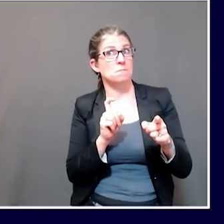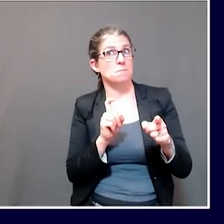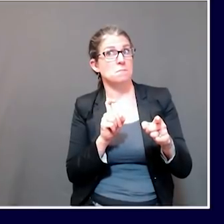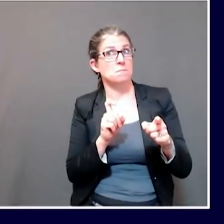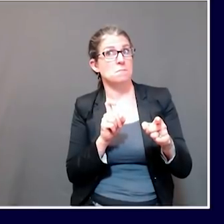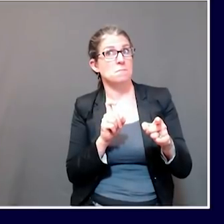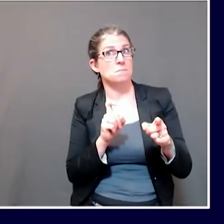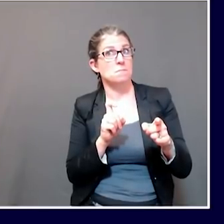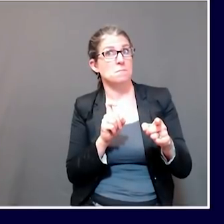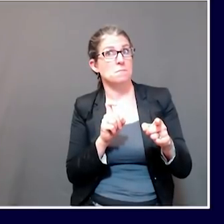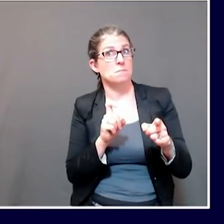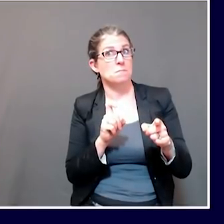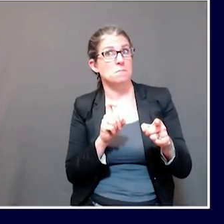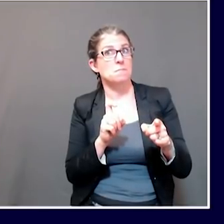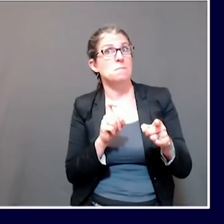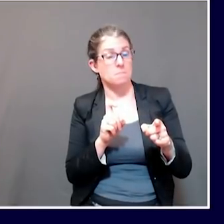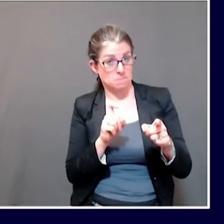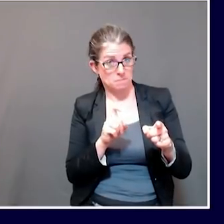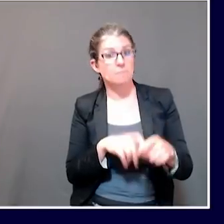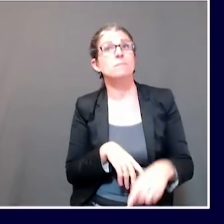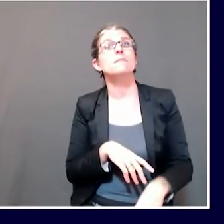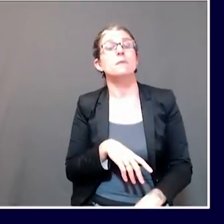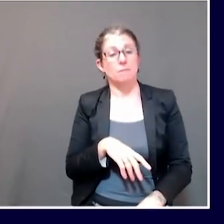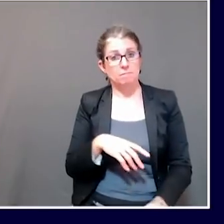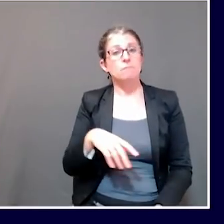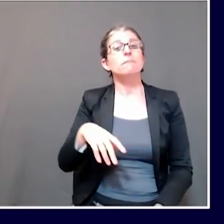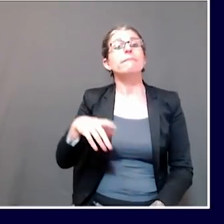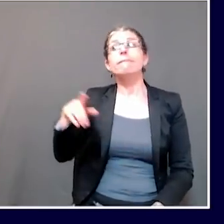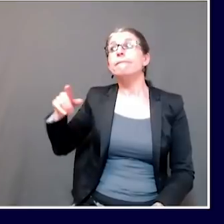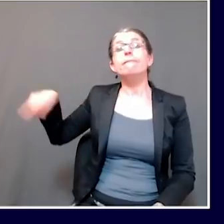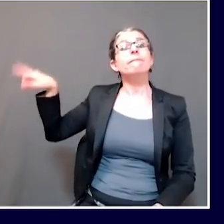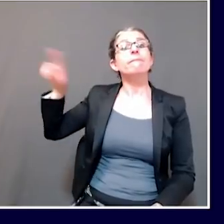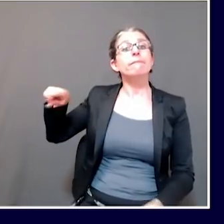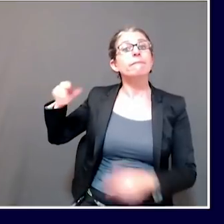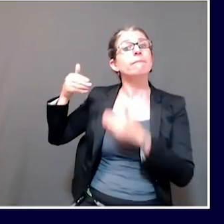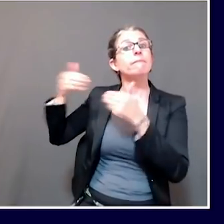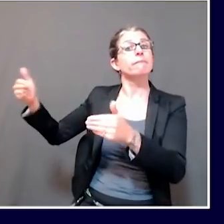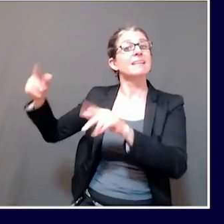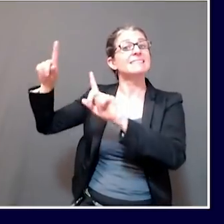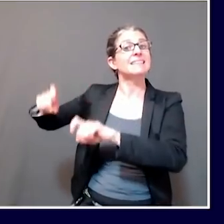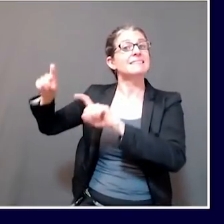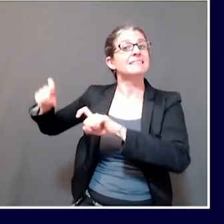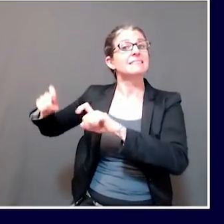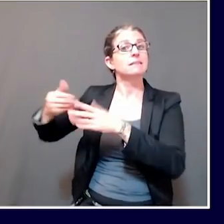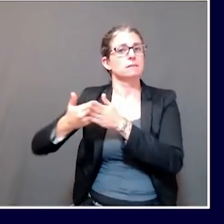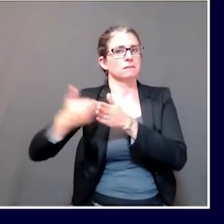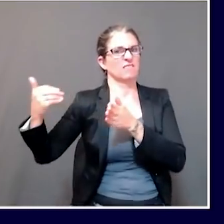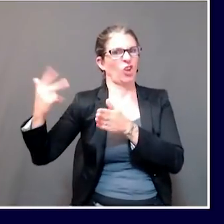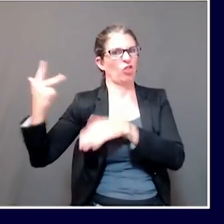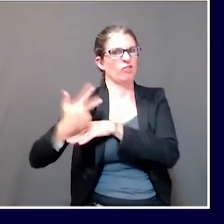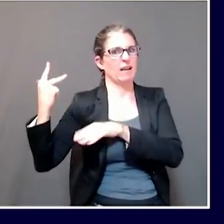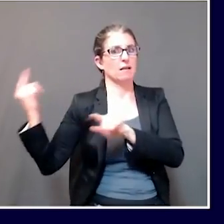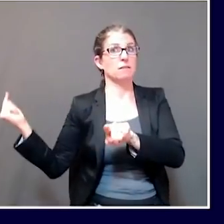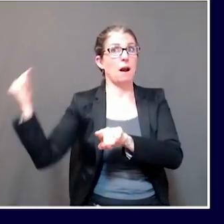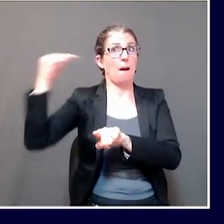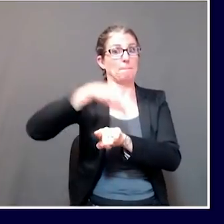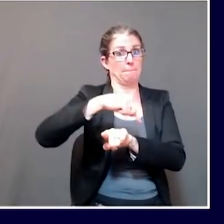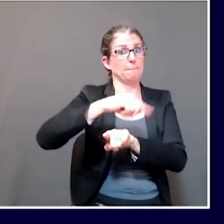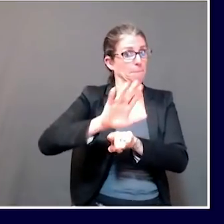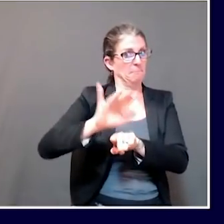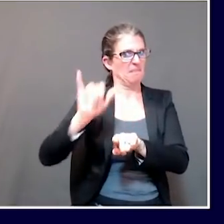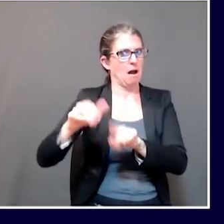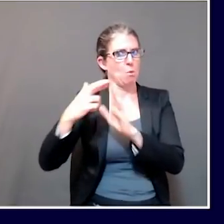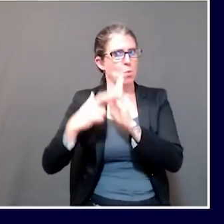our rule requires, there's no automatic way the result of that